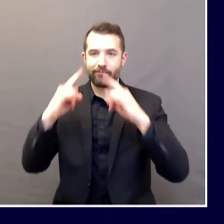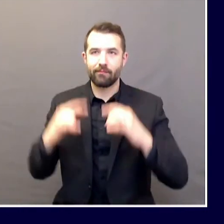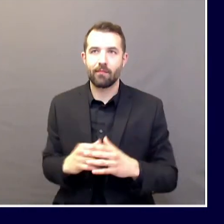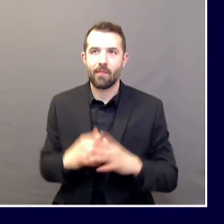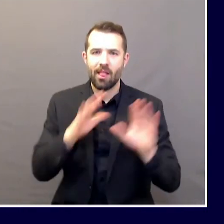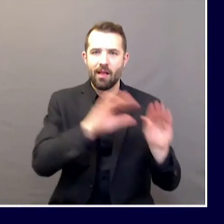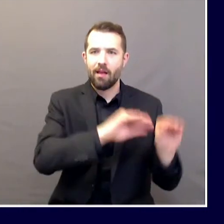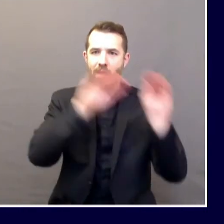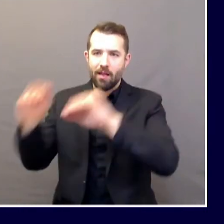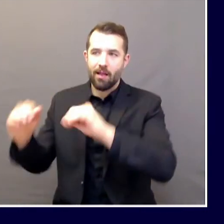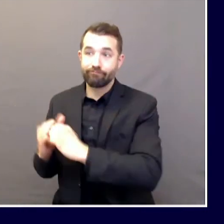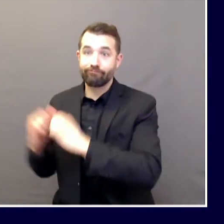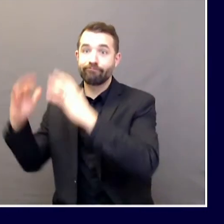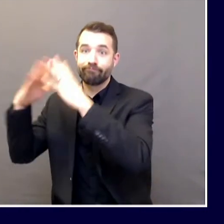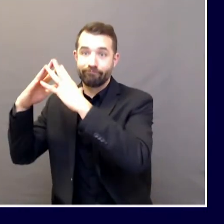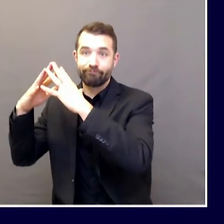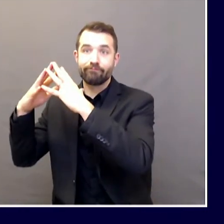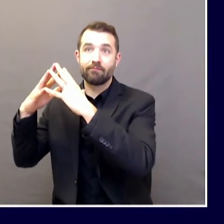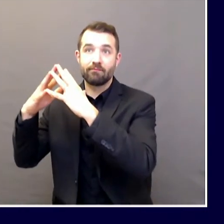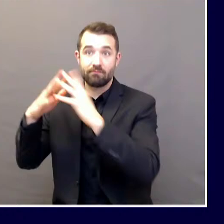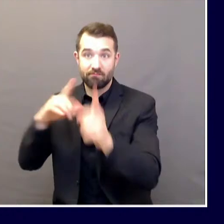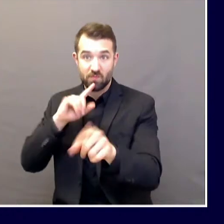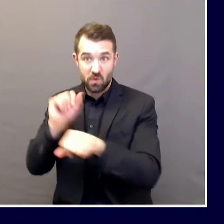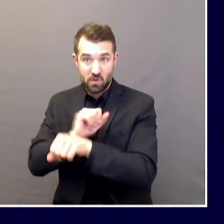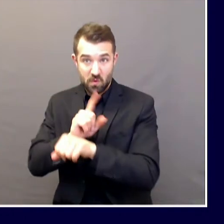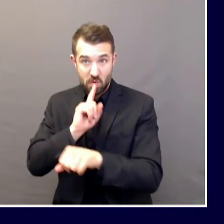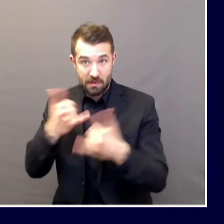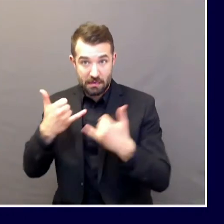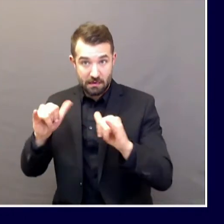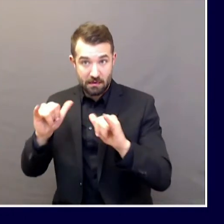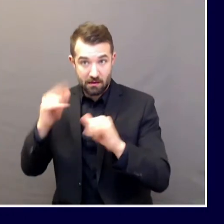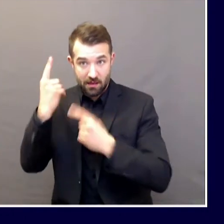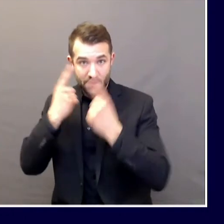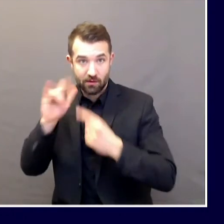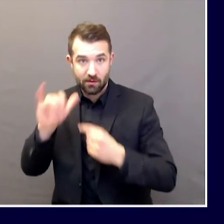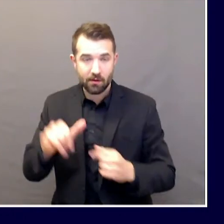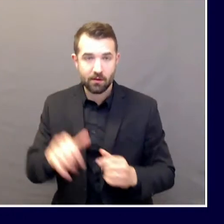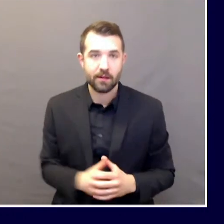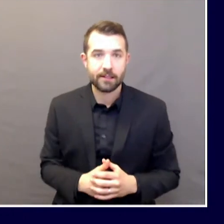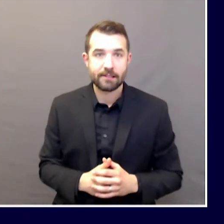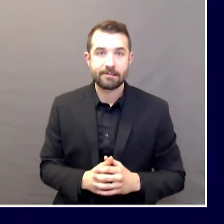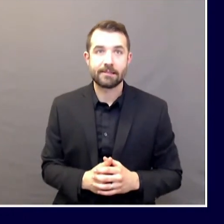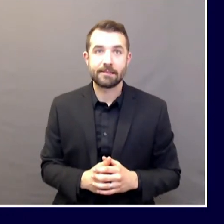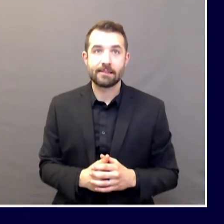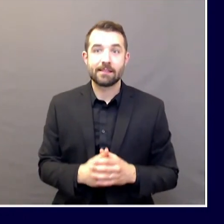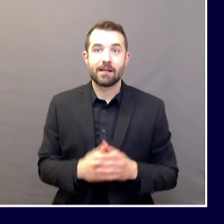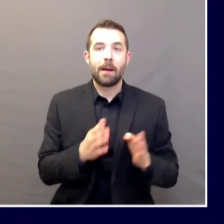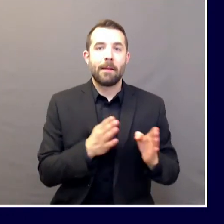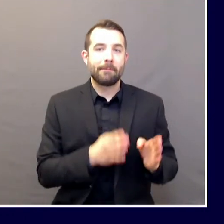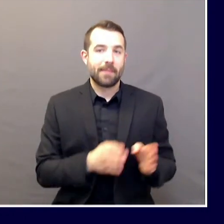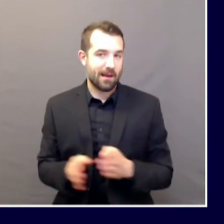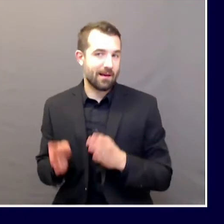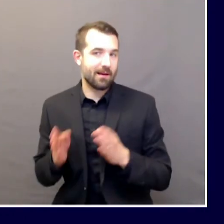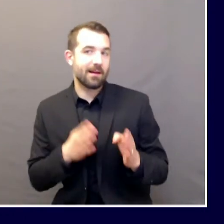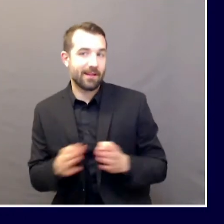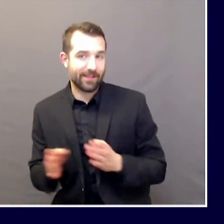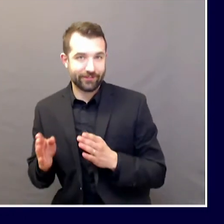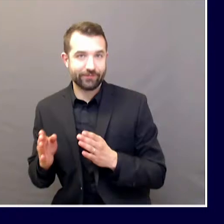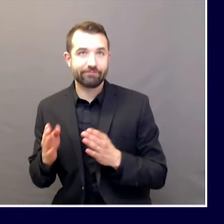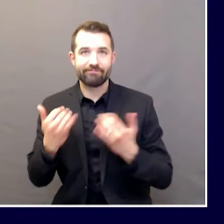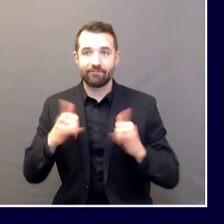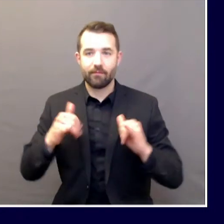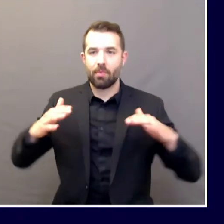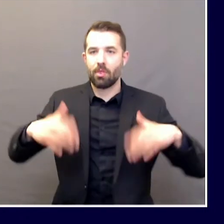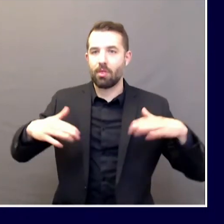with those yet, but we are in the planning phase. For a lot of groups in Maine, one of the